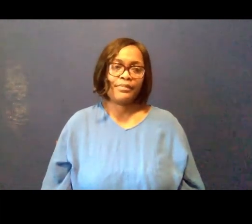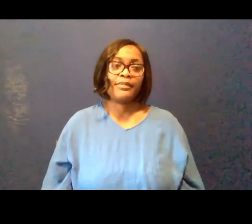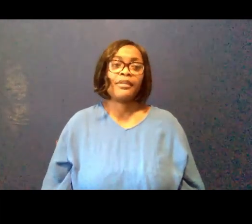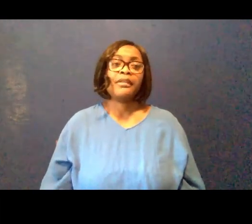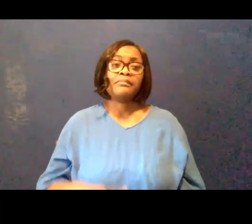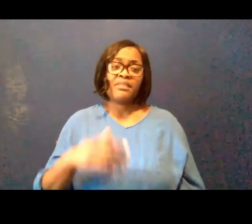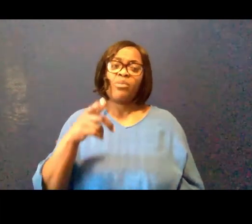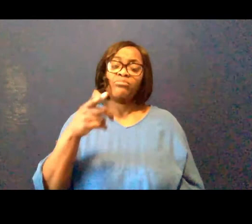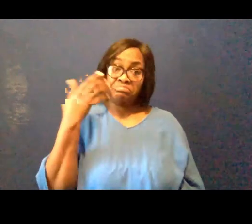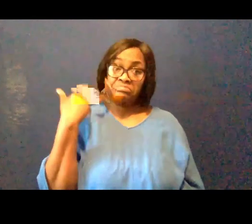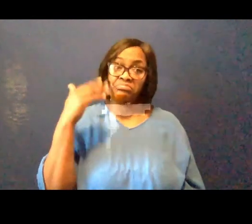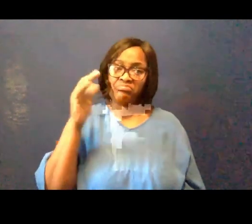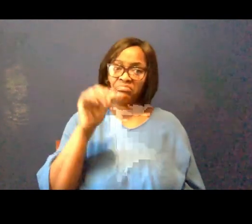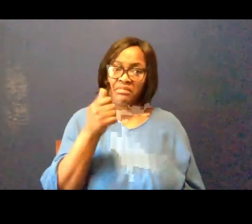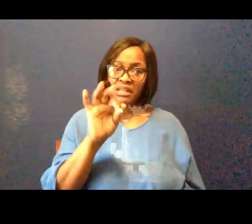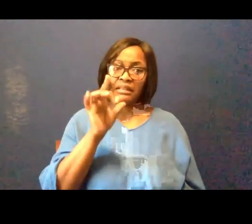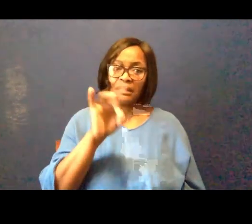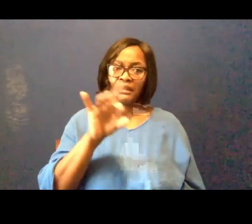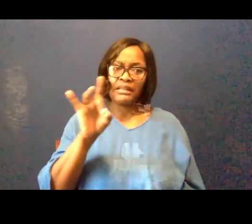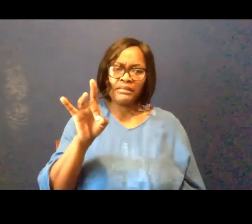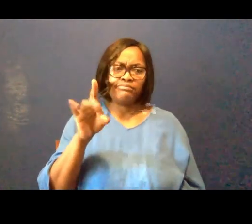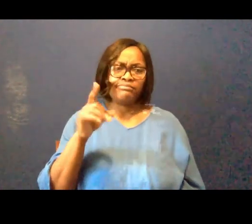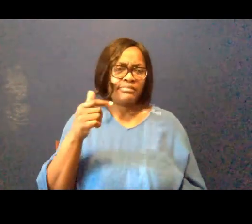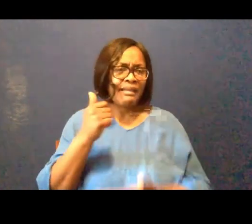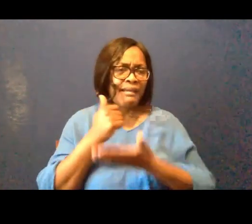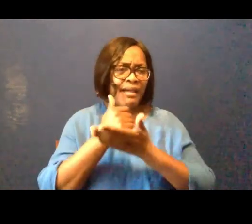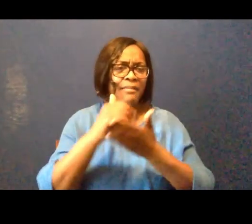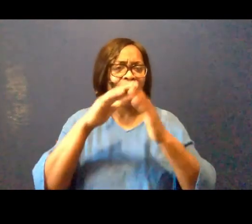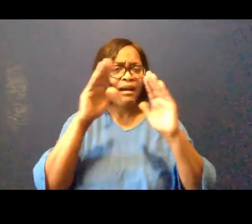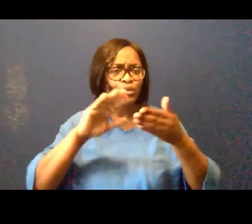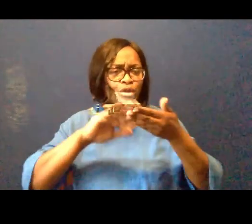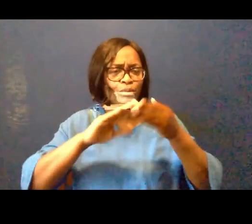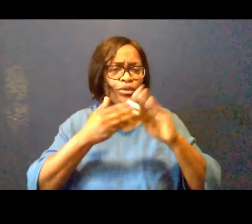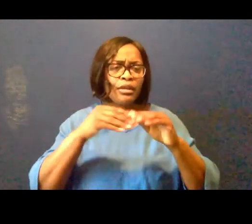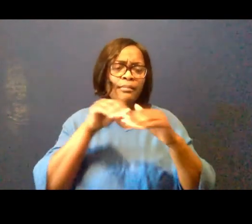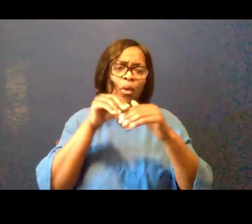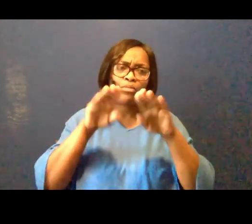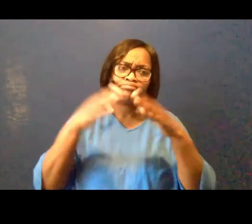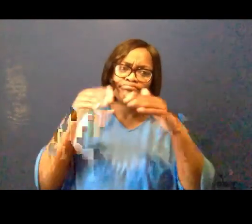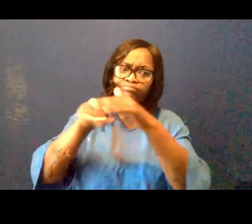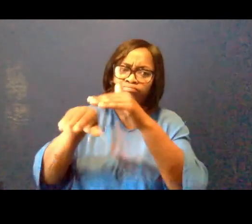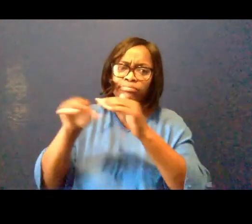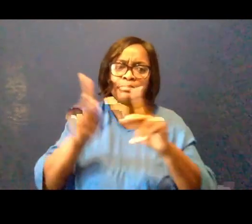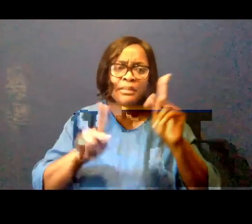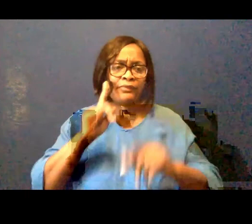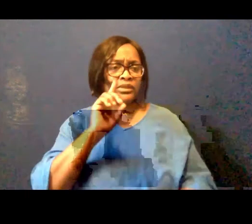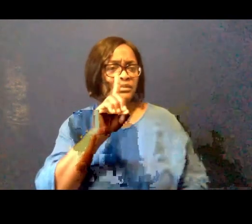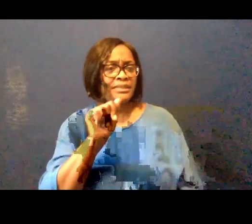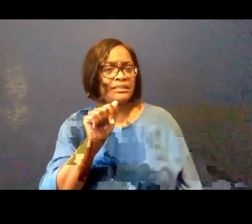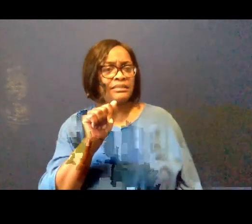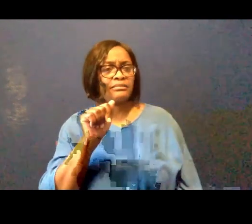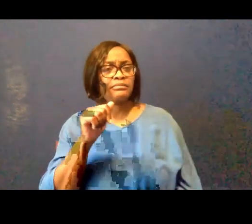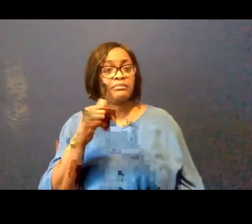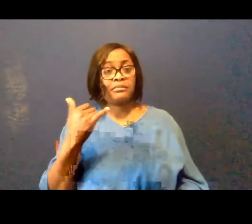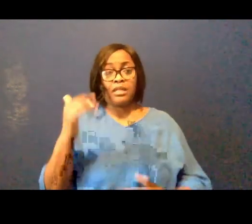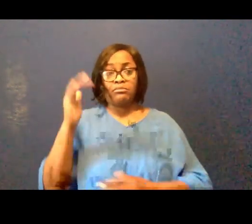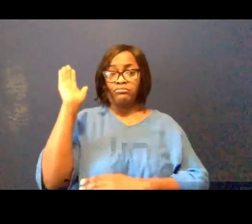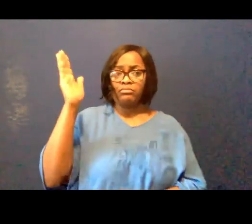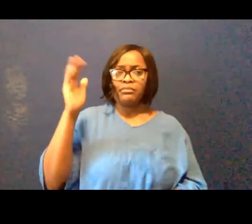speaker, Reverend Calvin Peterson. In 1968, he formed the Advanced Association for the Physical